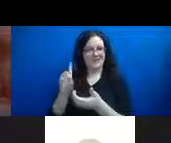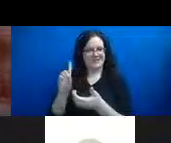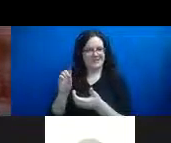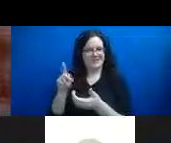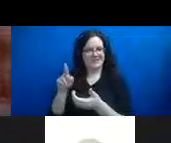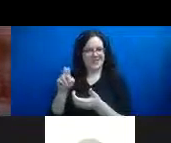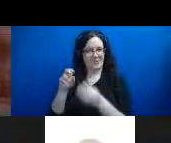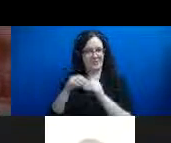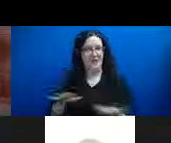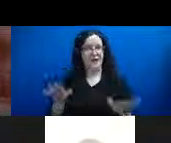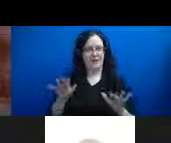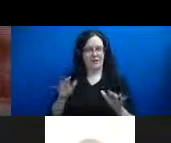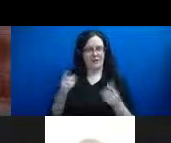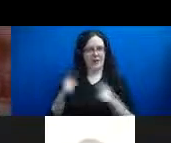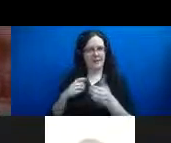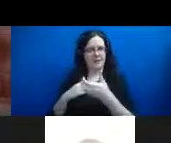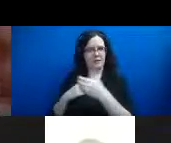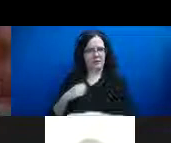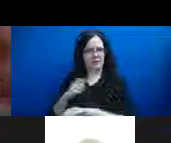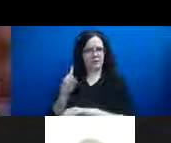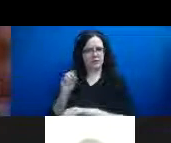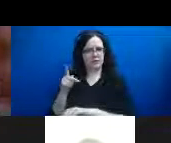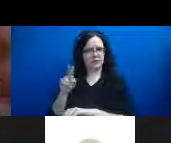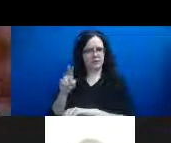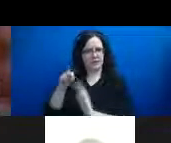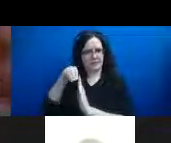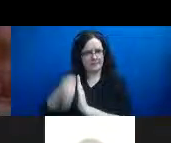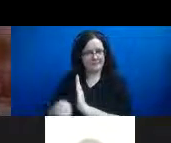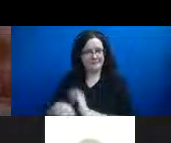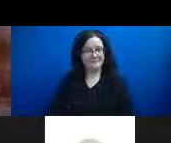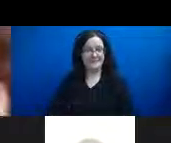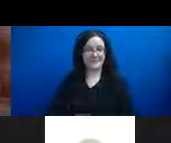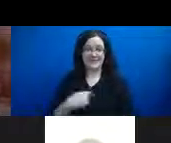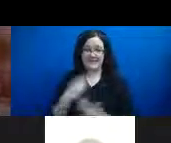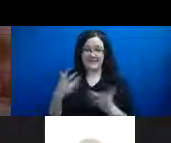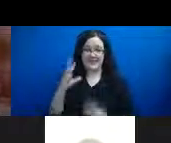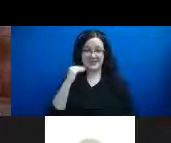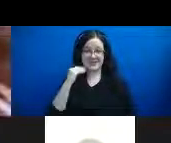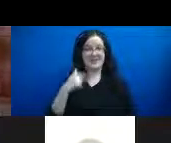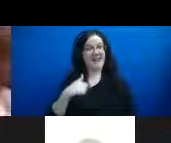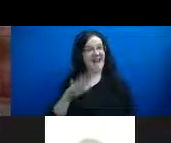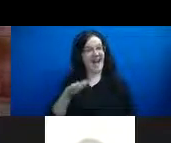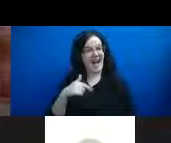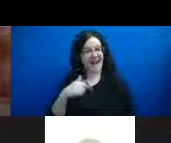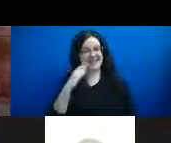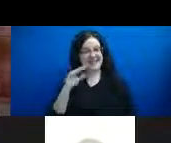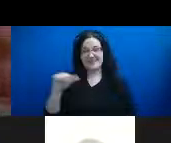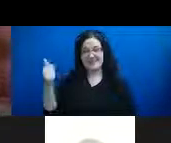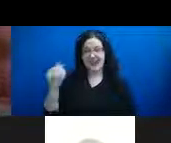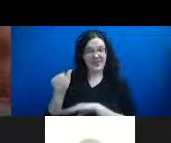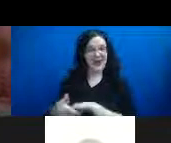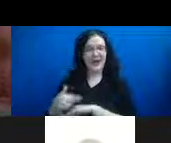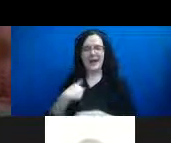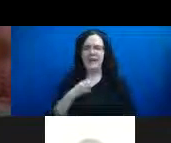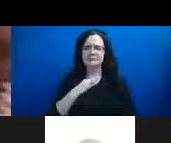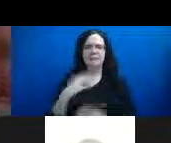when we put it down. And we've all had this experience, or many of us have had the experience. I had it in the middle of the night the other night. I was wondering what time it was. I